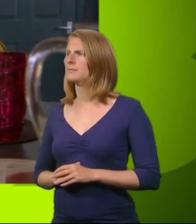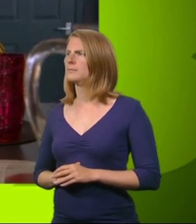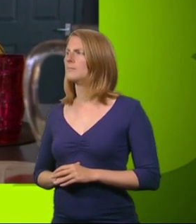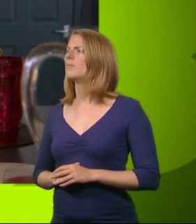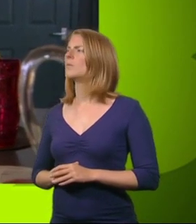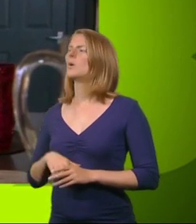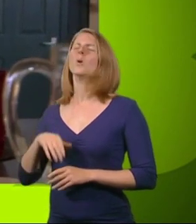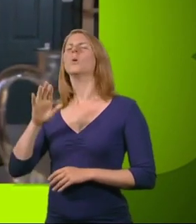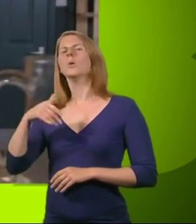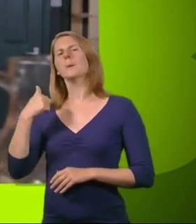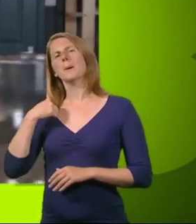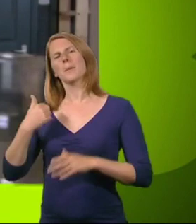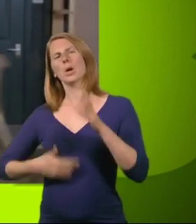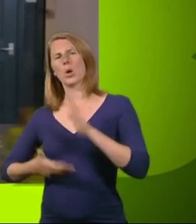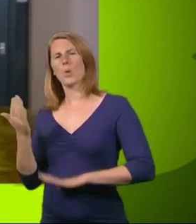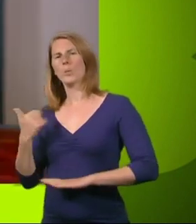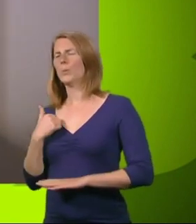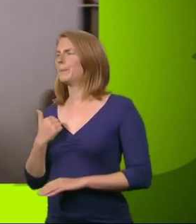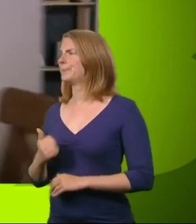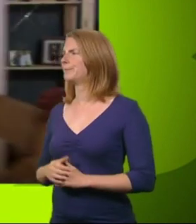Actually, I might get going. Okay.